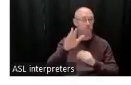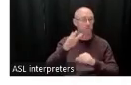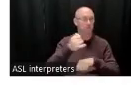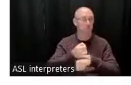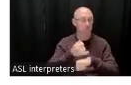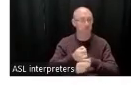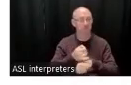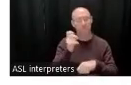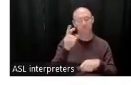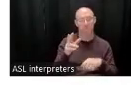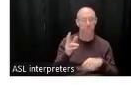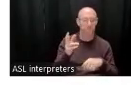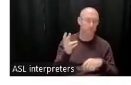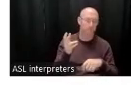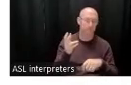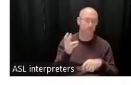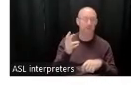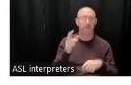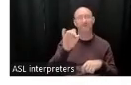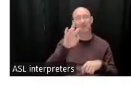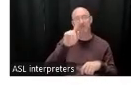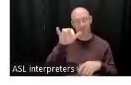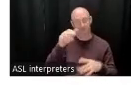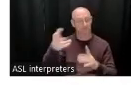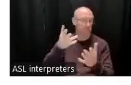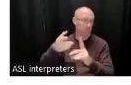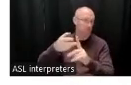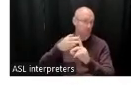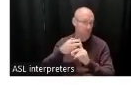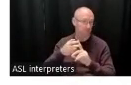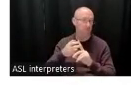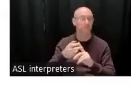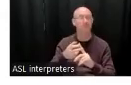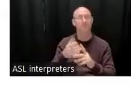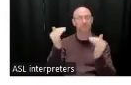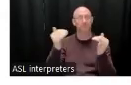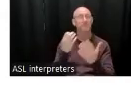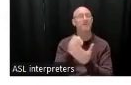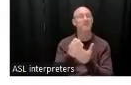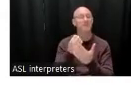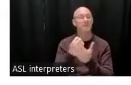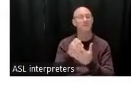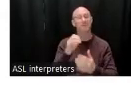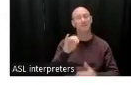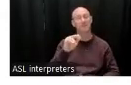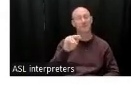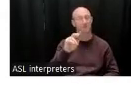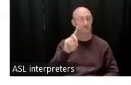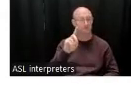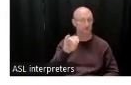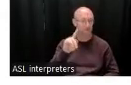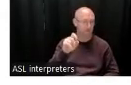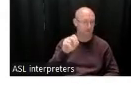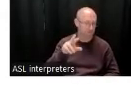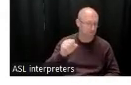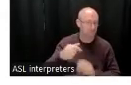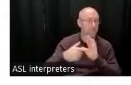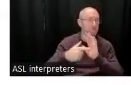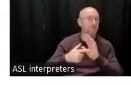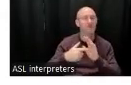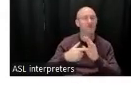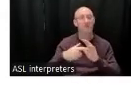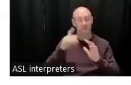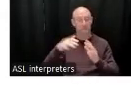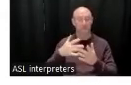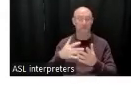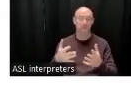institution or what faculty you might recruit. Economic indicators, these can sometimes be a major